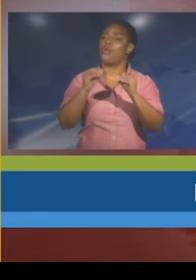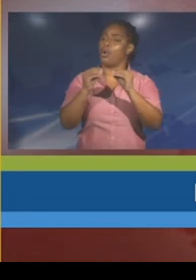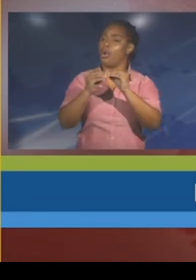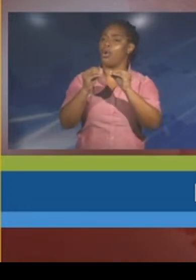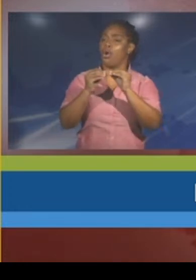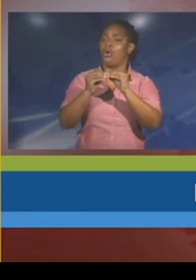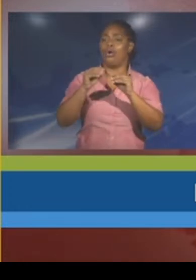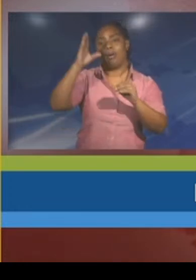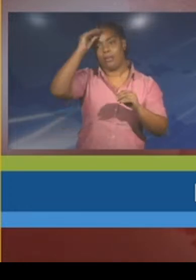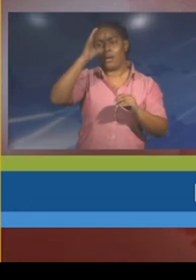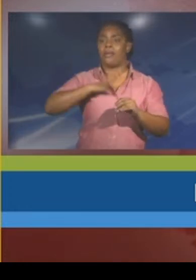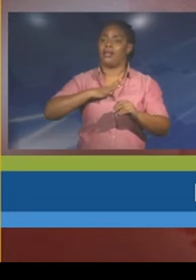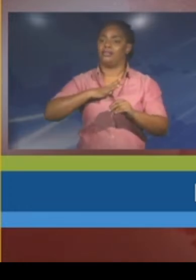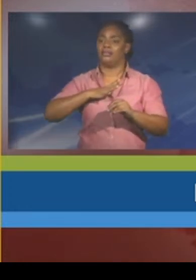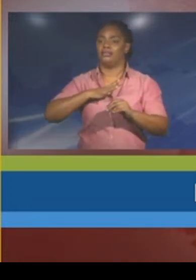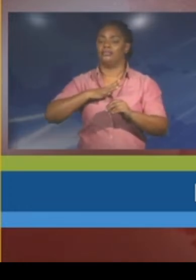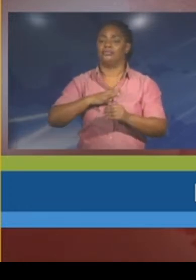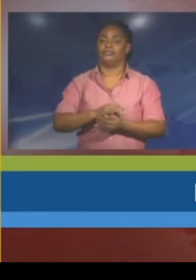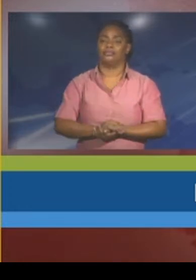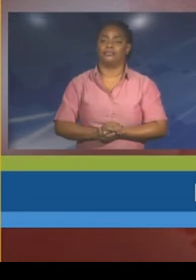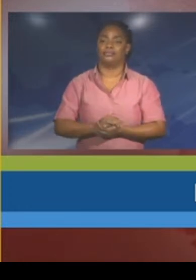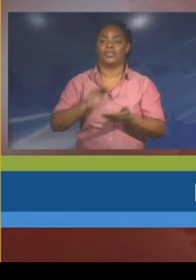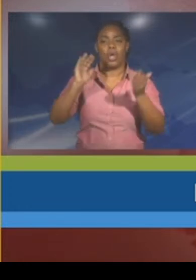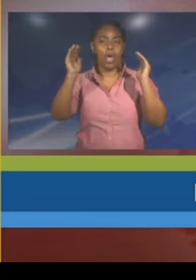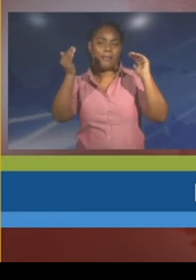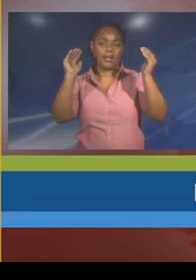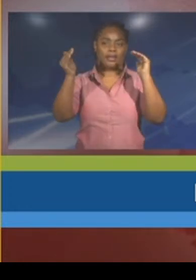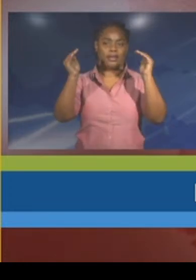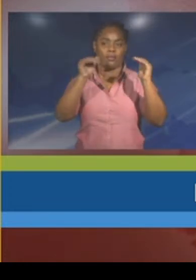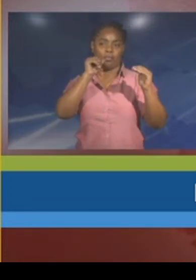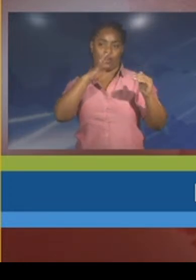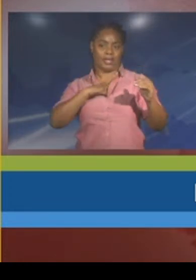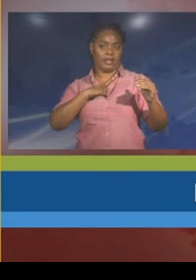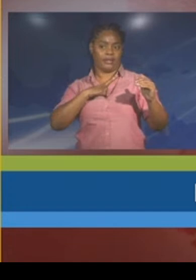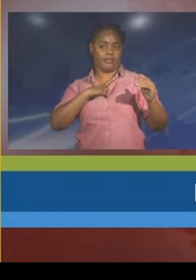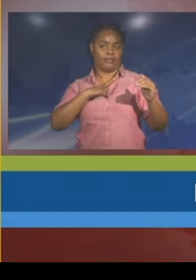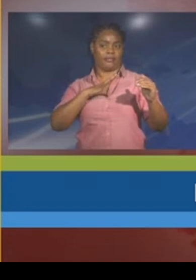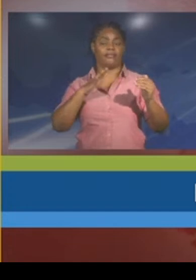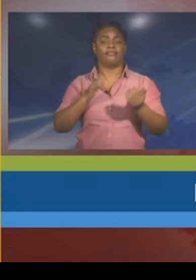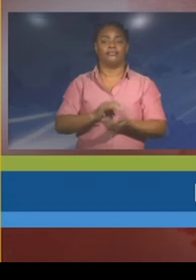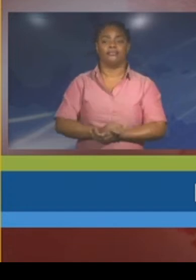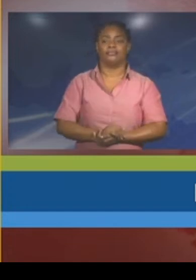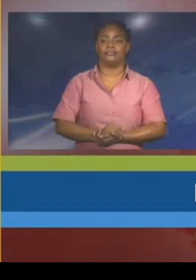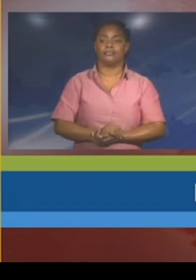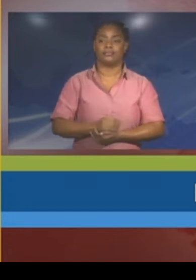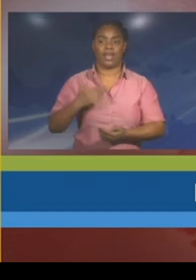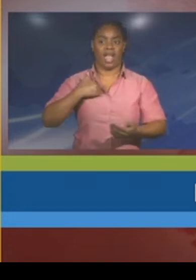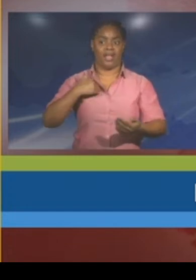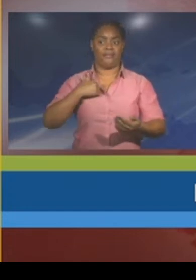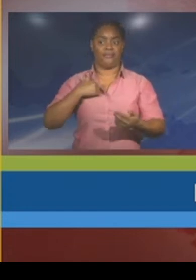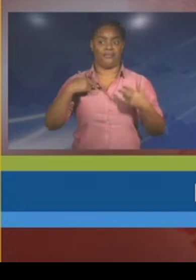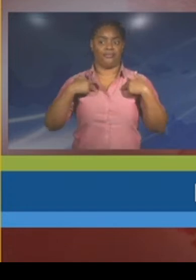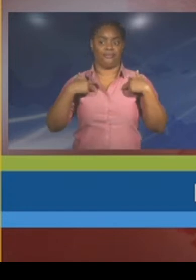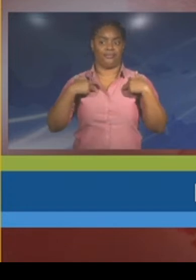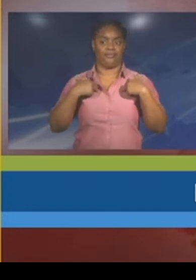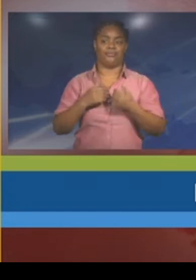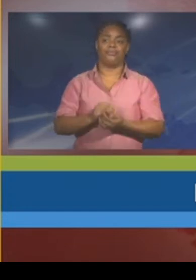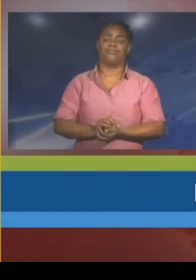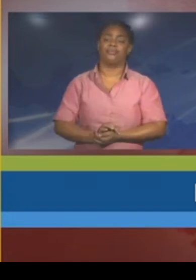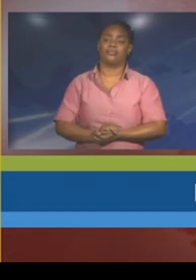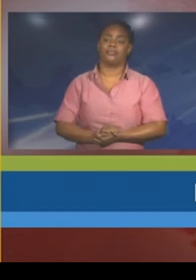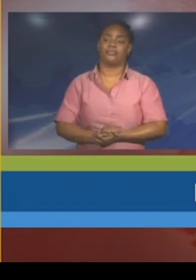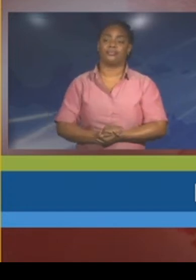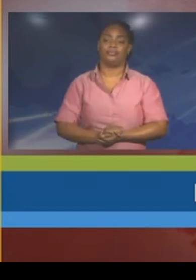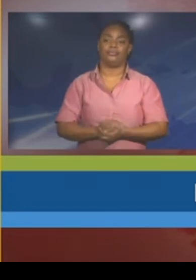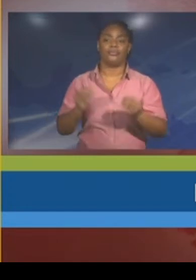slide, as opposed to the females, and there is also an overrepresentation or preponderance